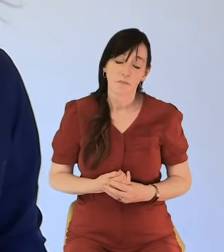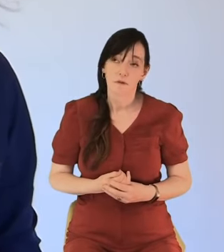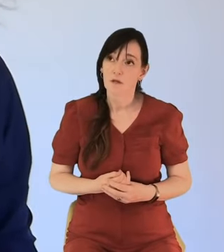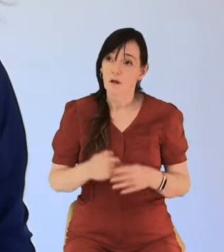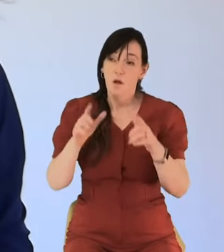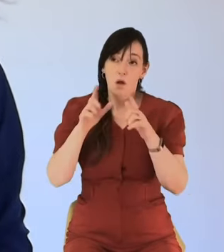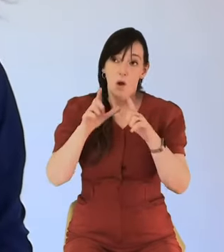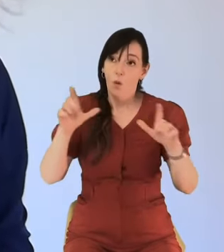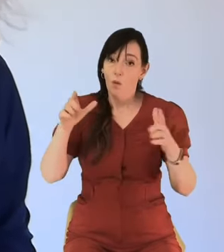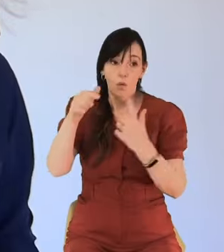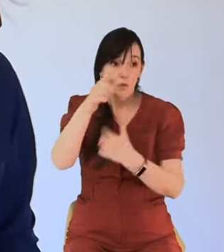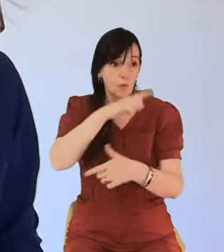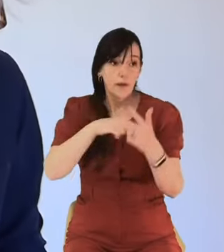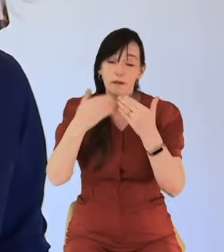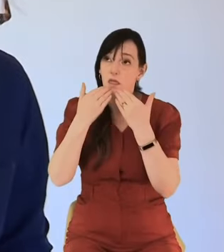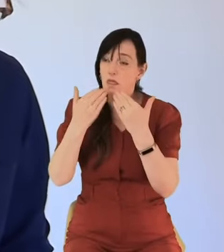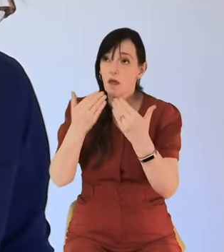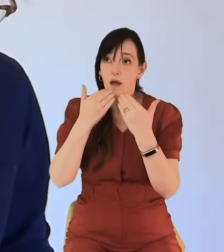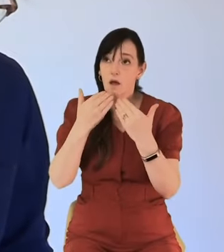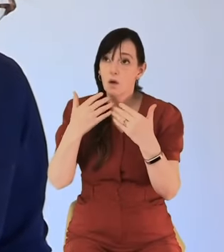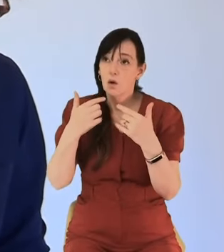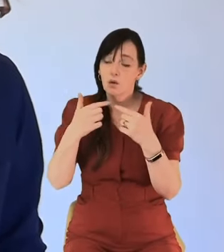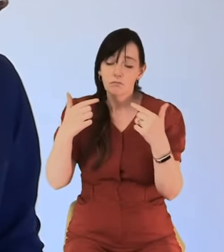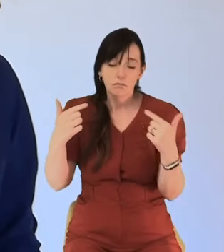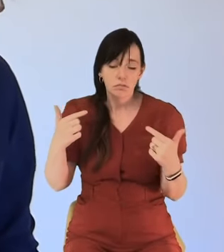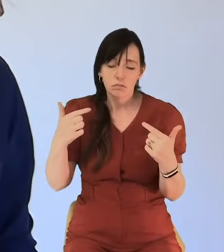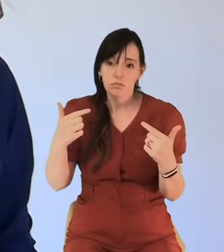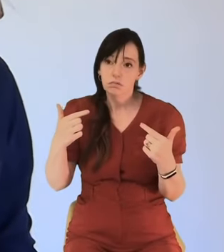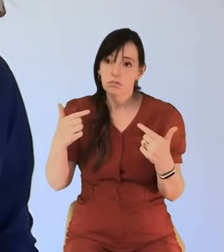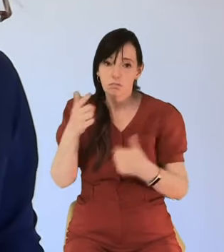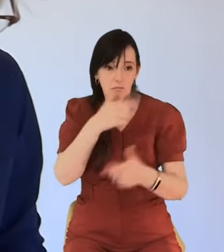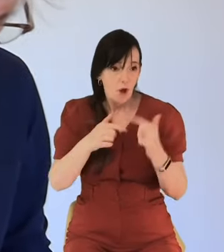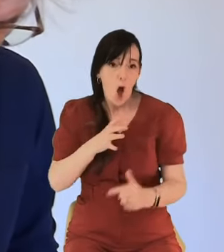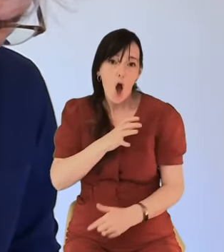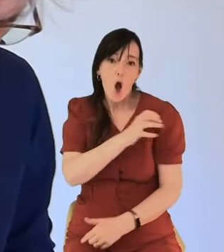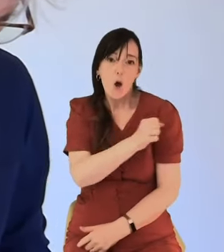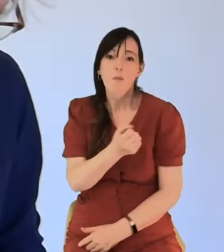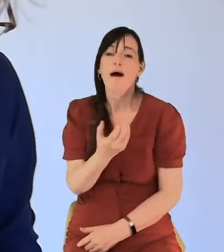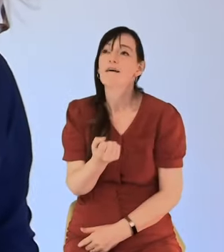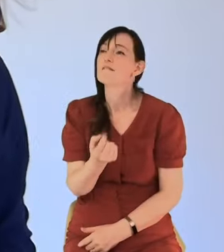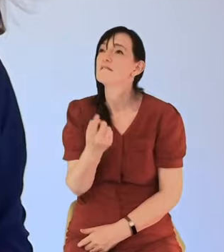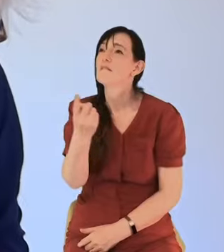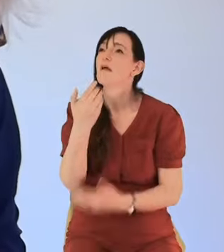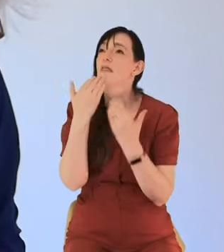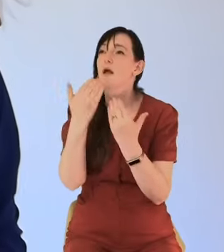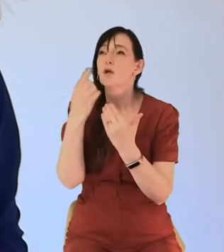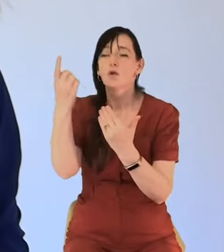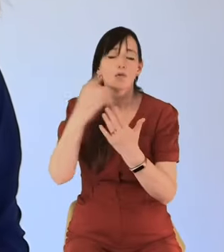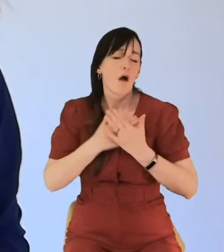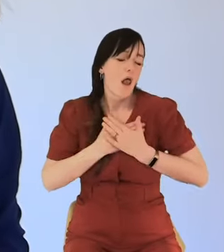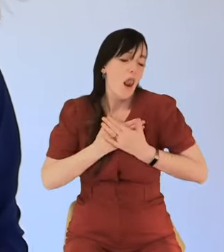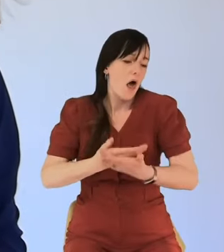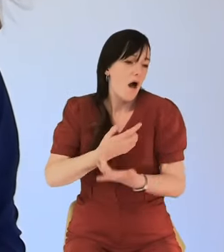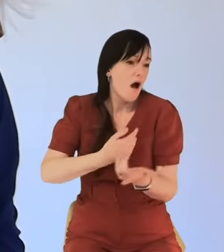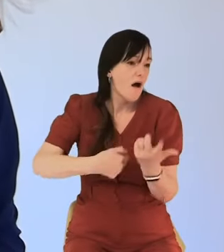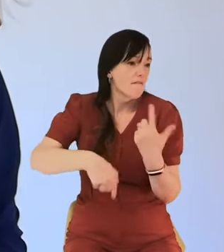Lord, we thank you that we have hope. We thank you that you loved us